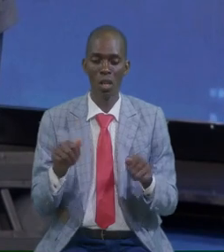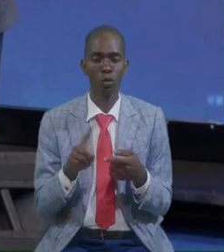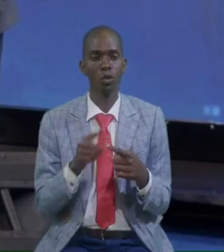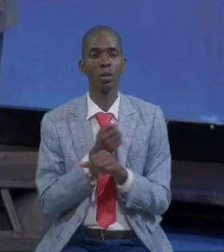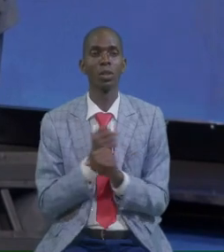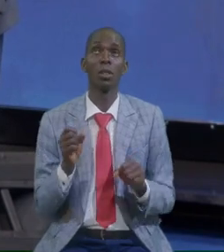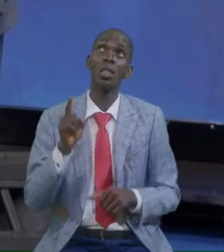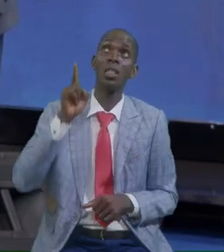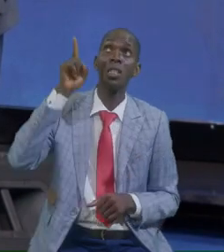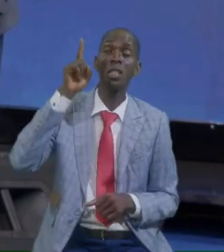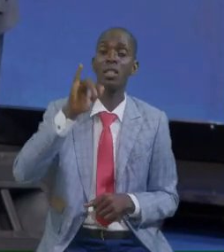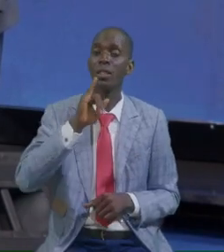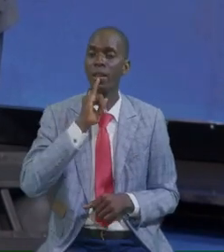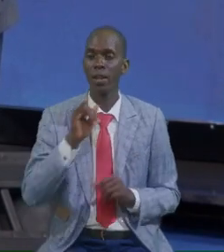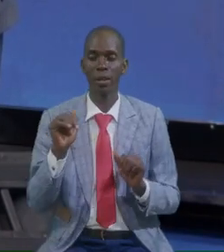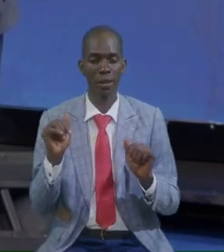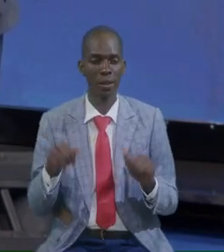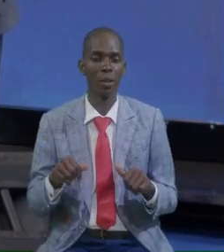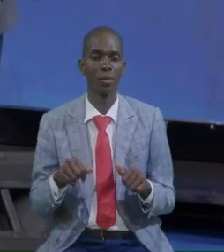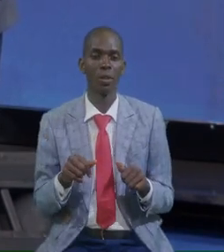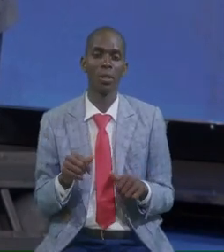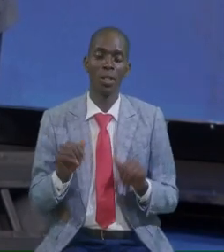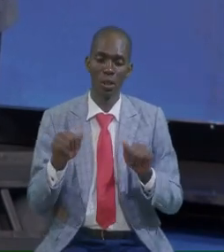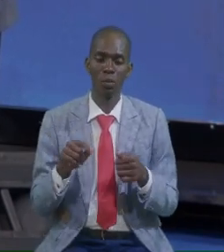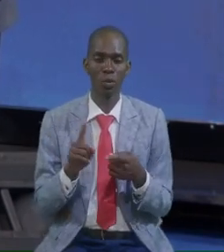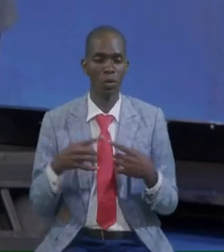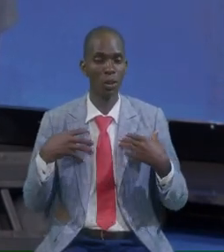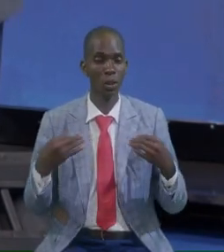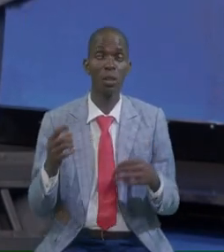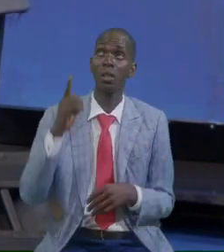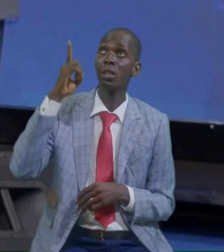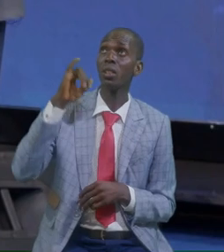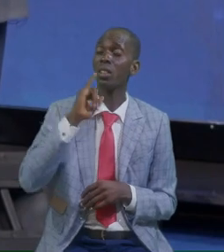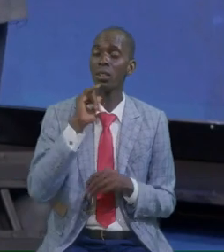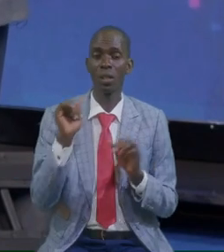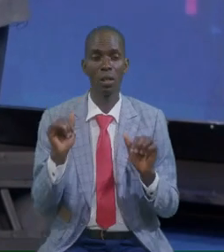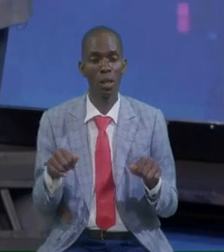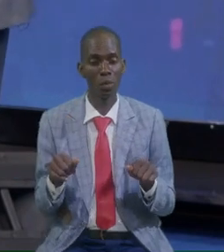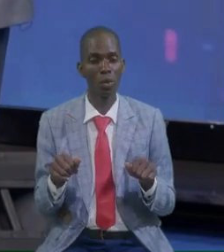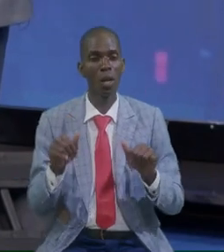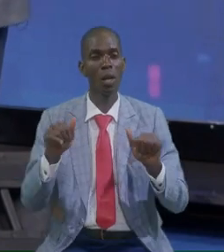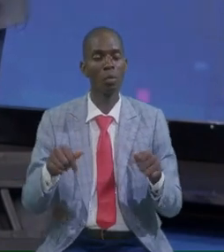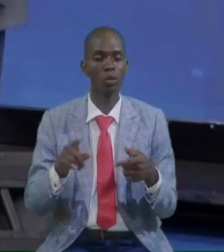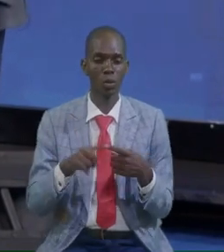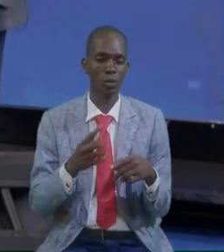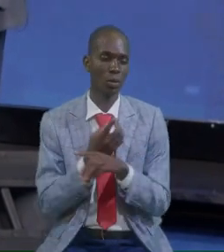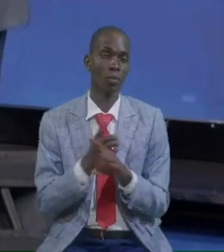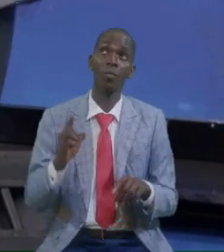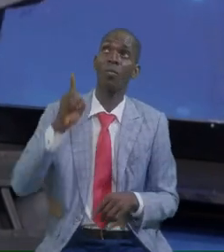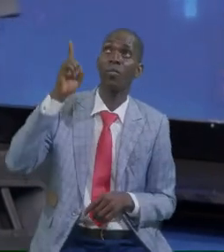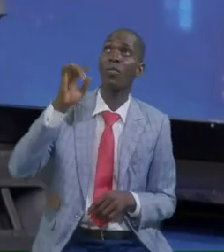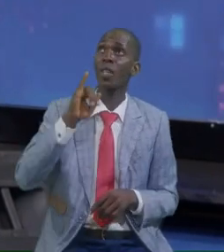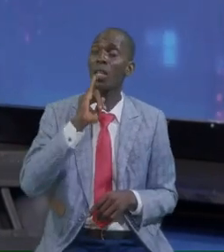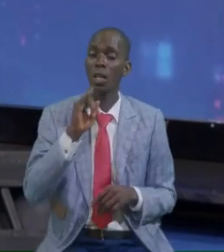He is able to heal. He is able to deliver. He